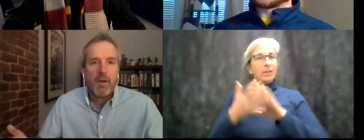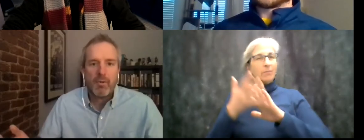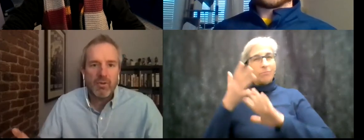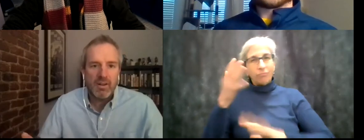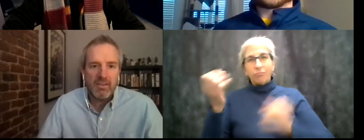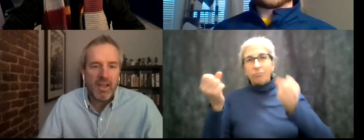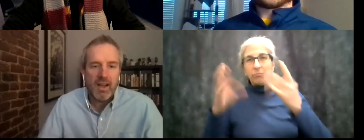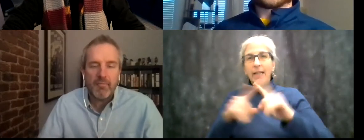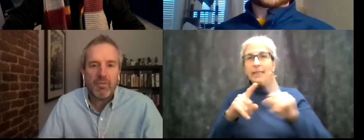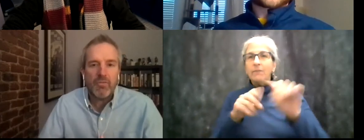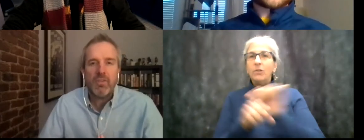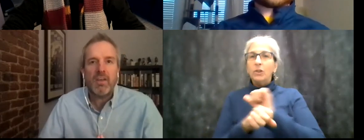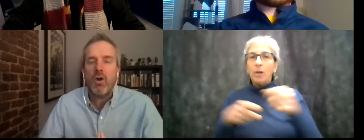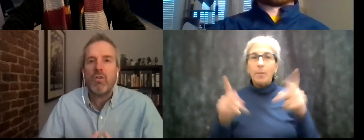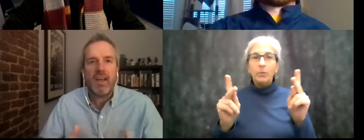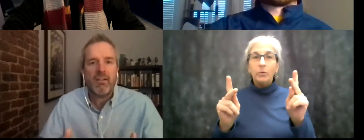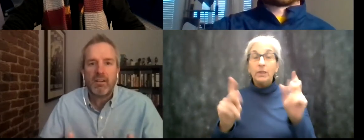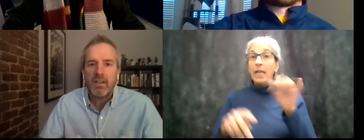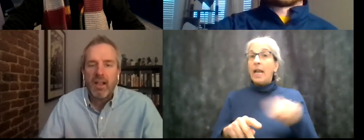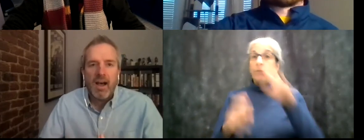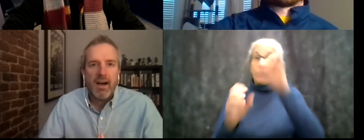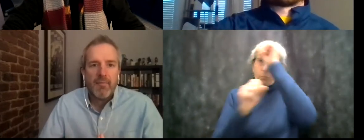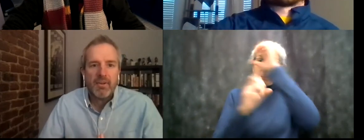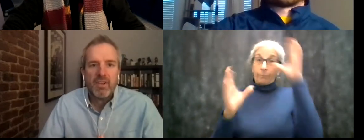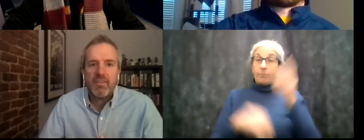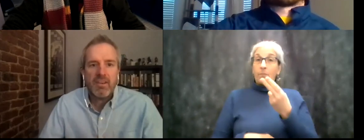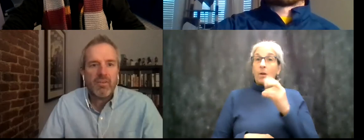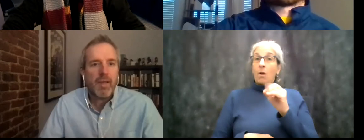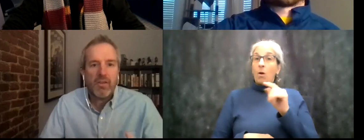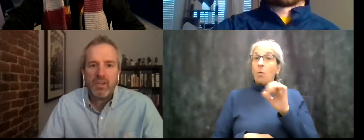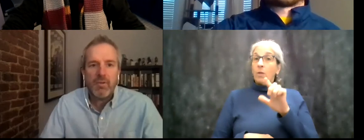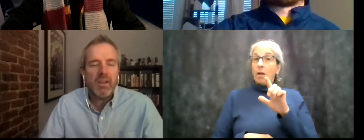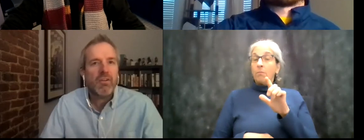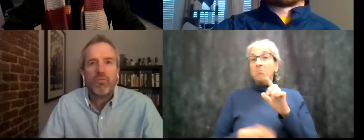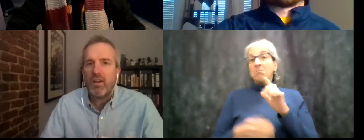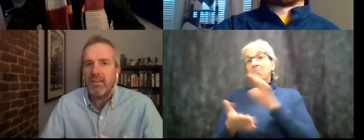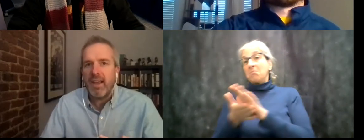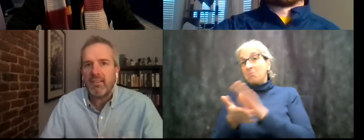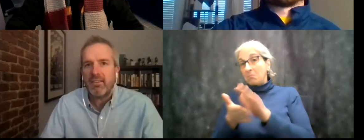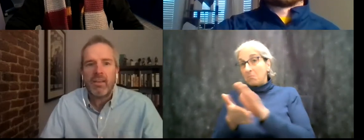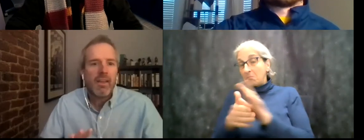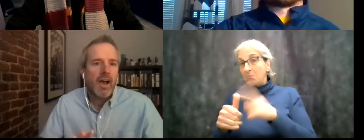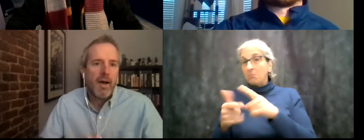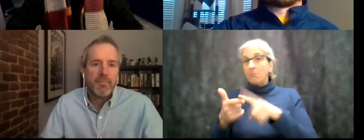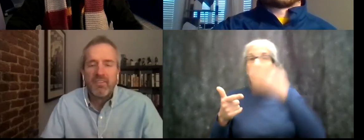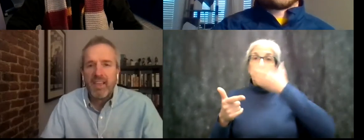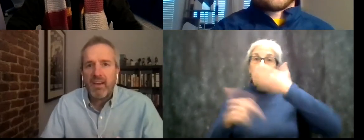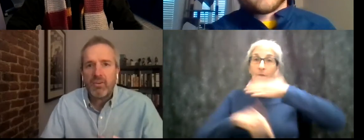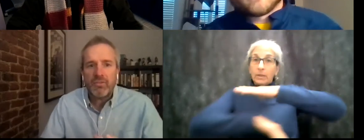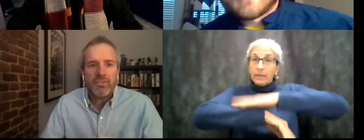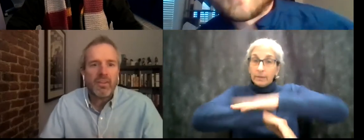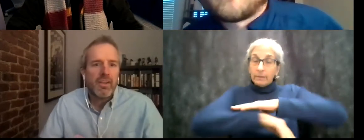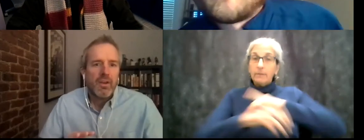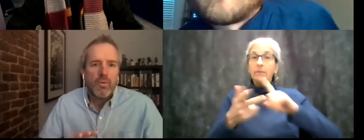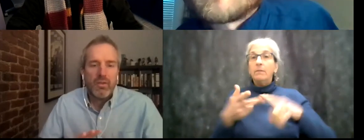job opportunities. So if you think of a hotel, there's everything from housekeeping, front desk,